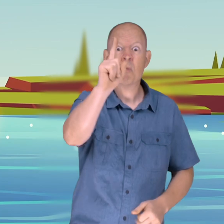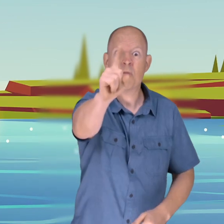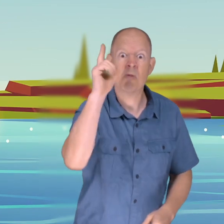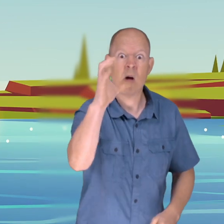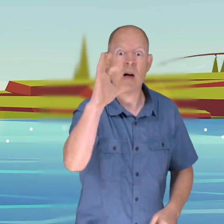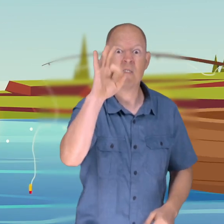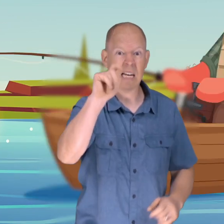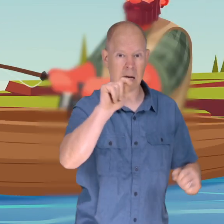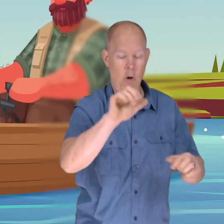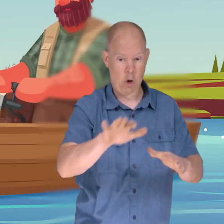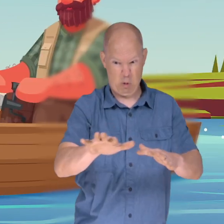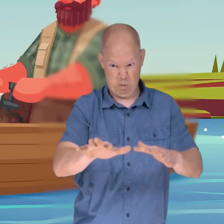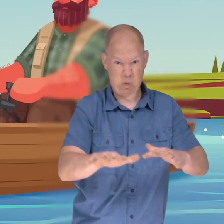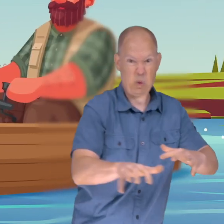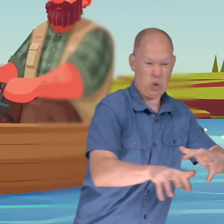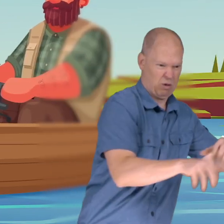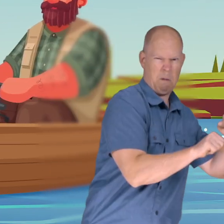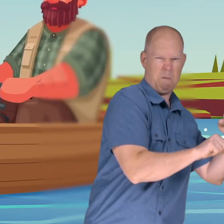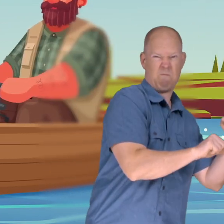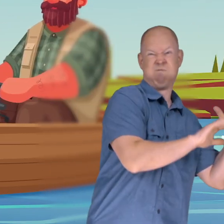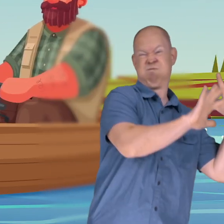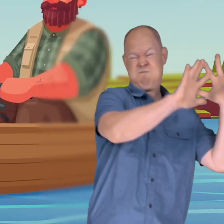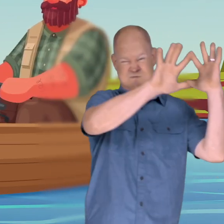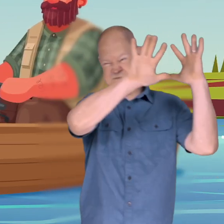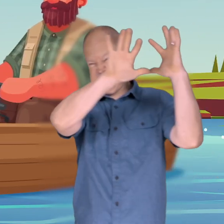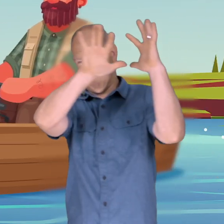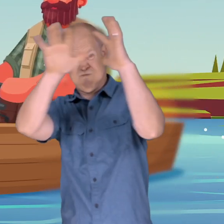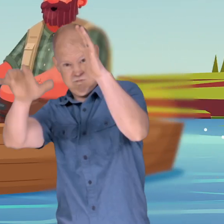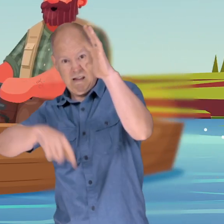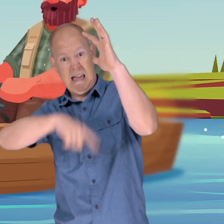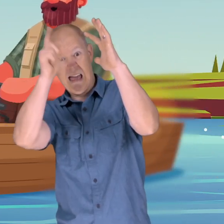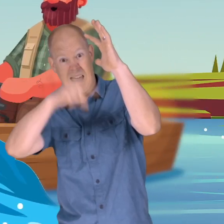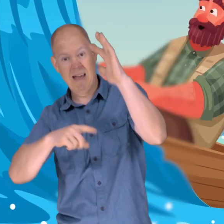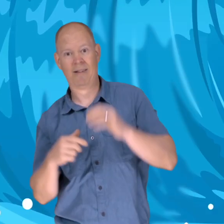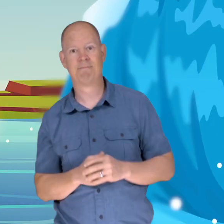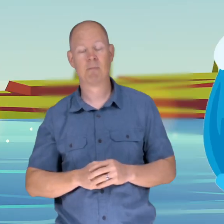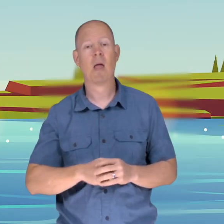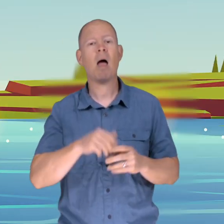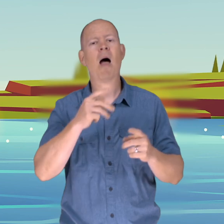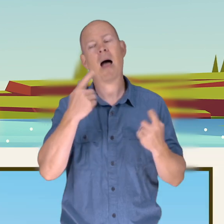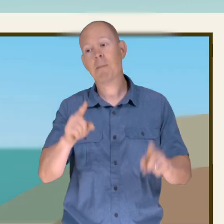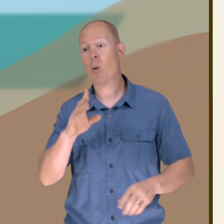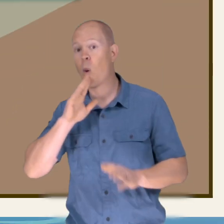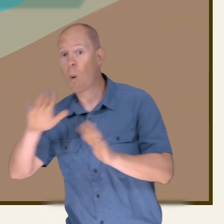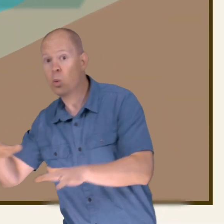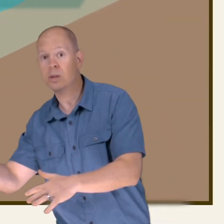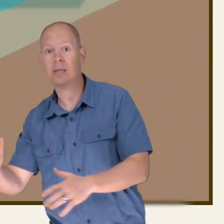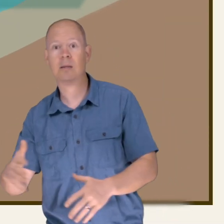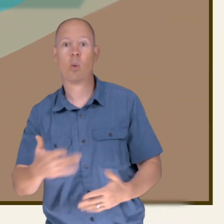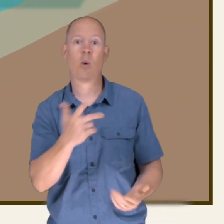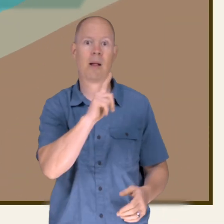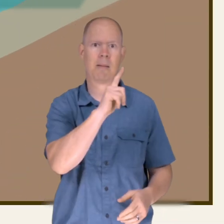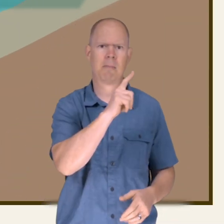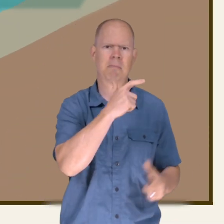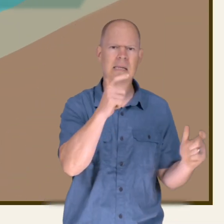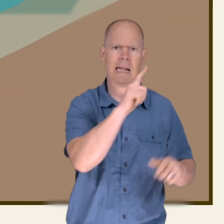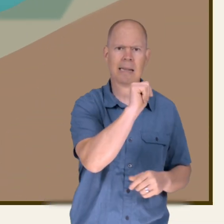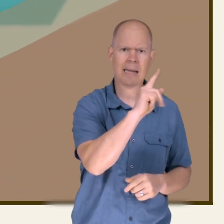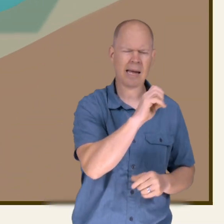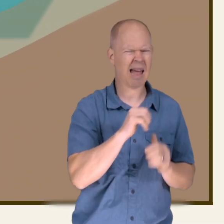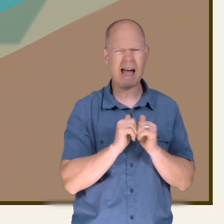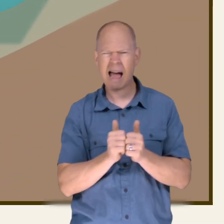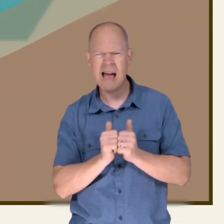Tsunamis mostly occur in the ocean, but can sometimes occur in lakes. This is because they are caused by